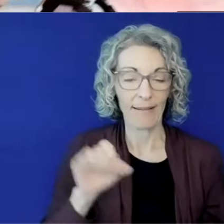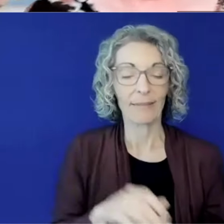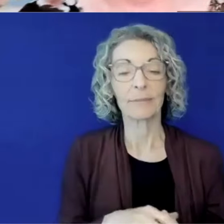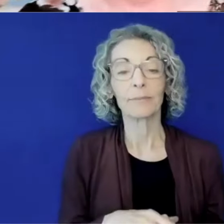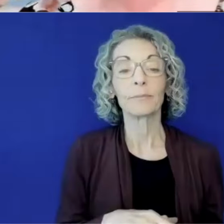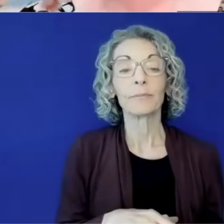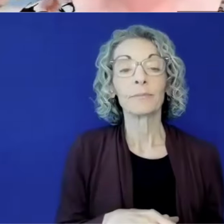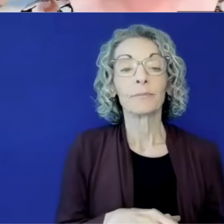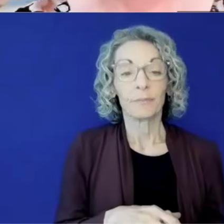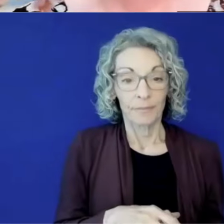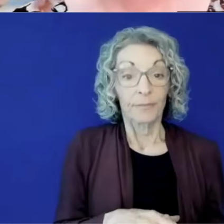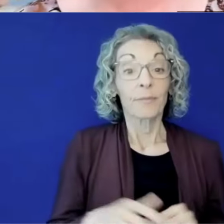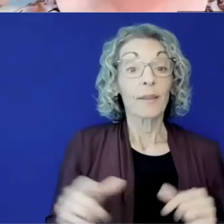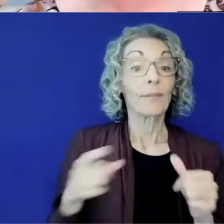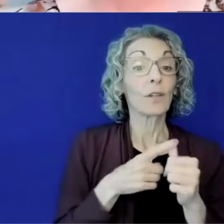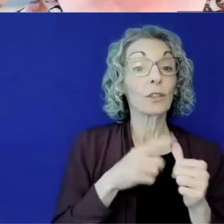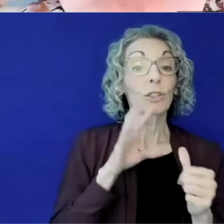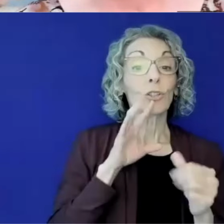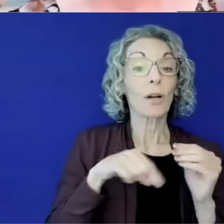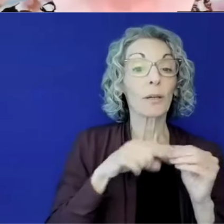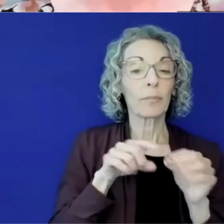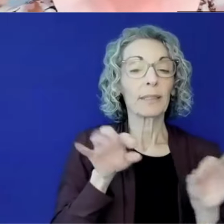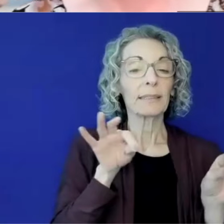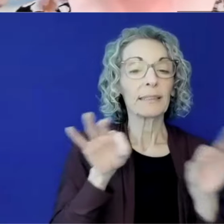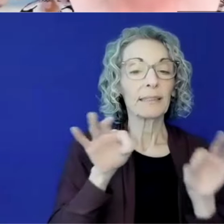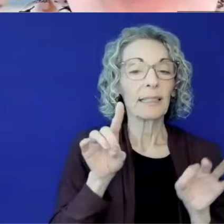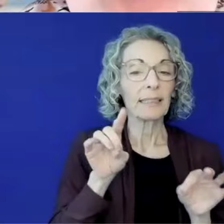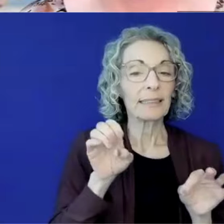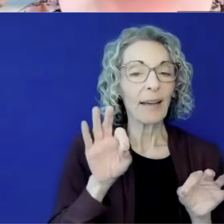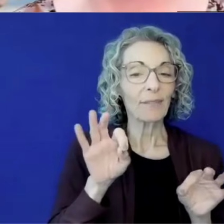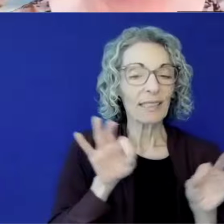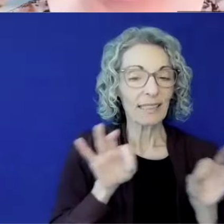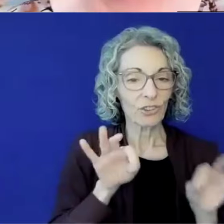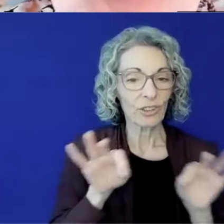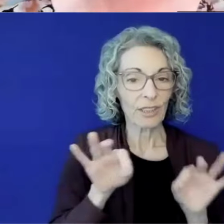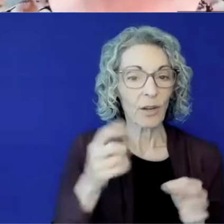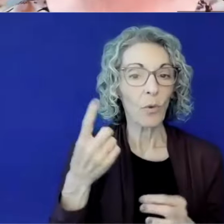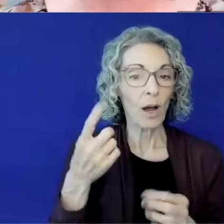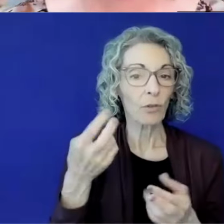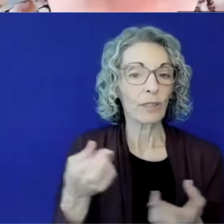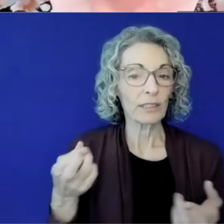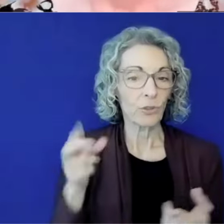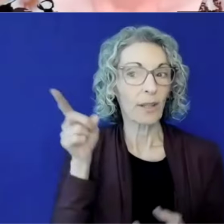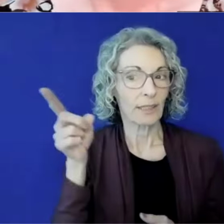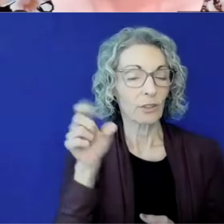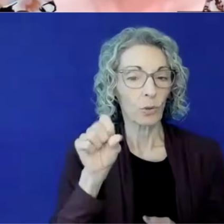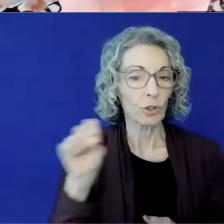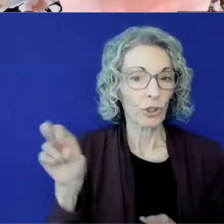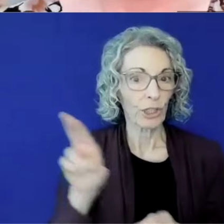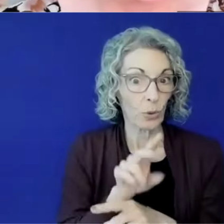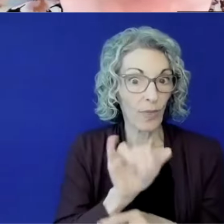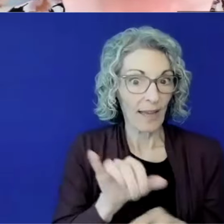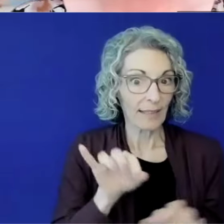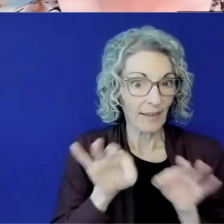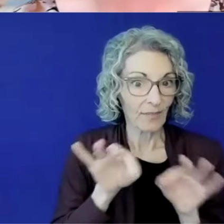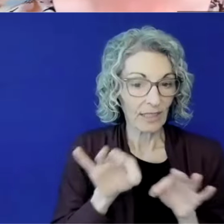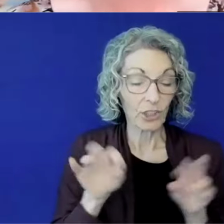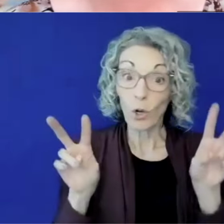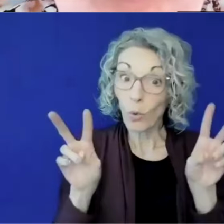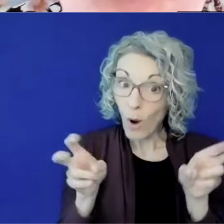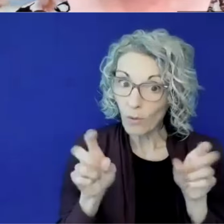So I'm going to start with the definition of a resource that they use at Social Security. And this is a